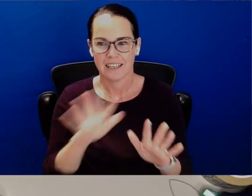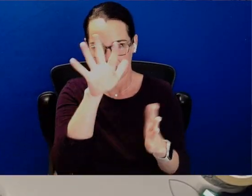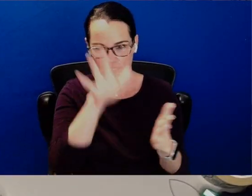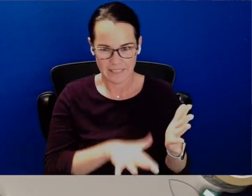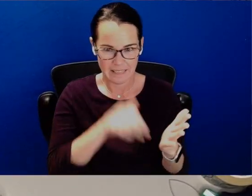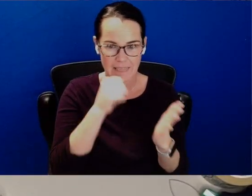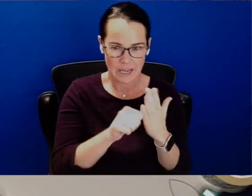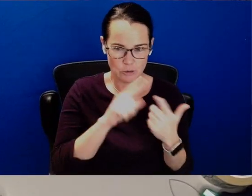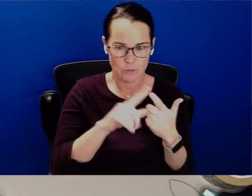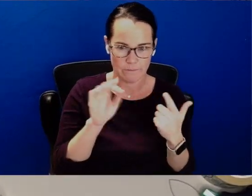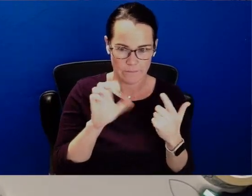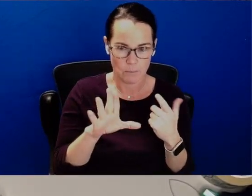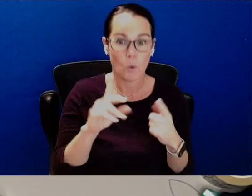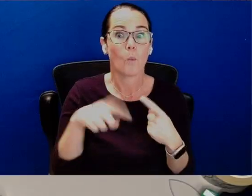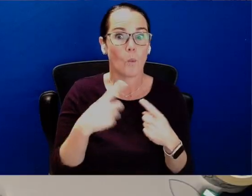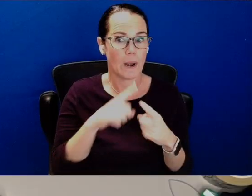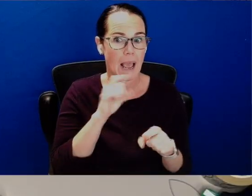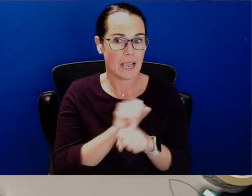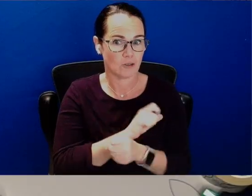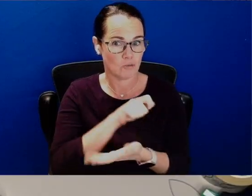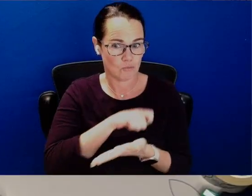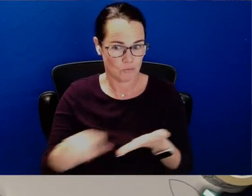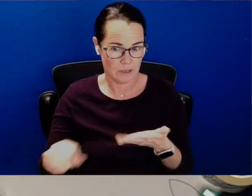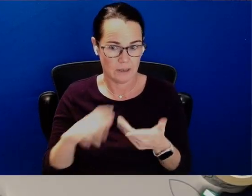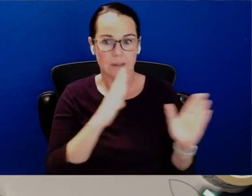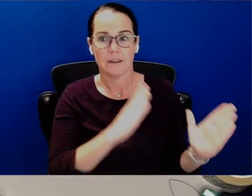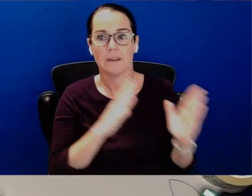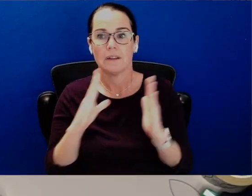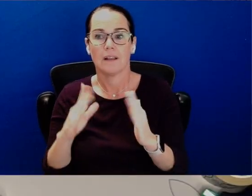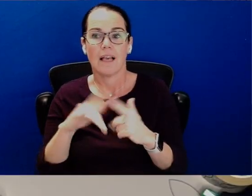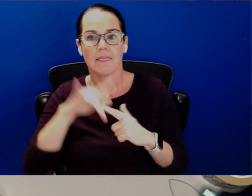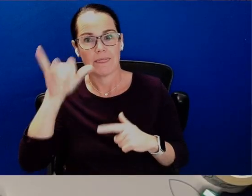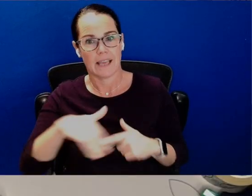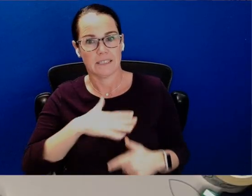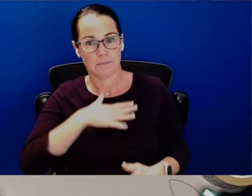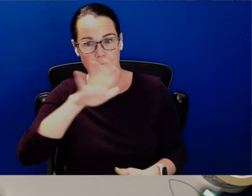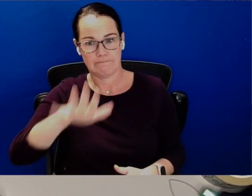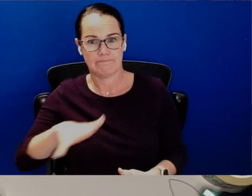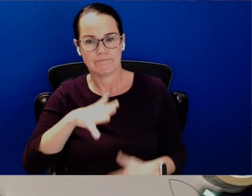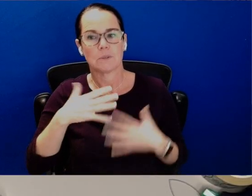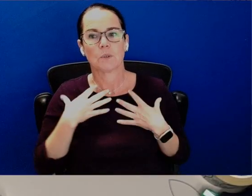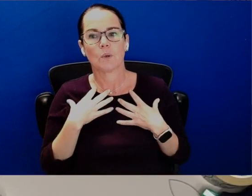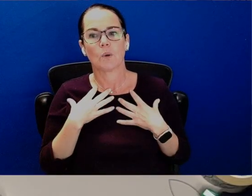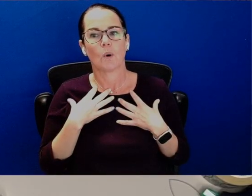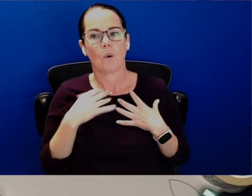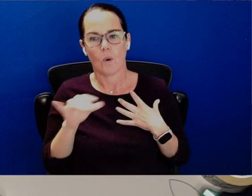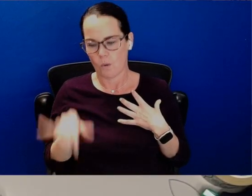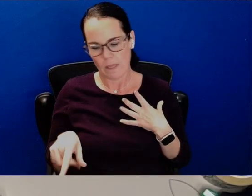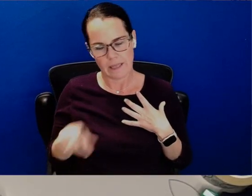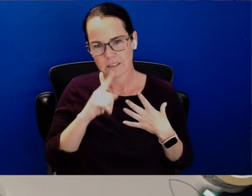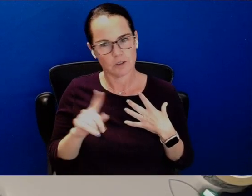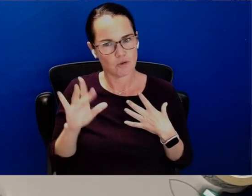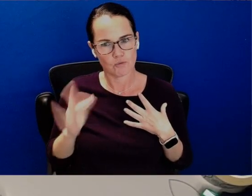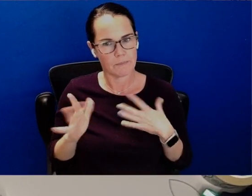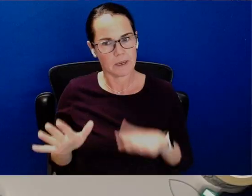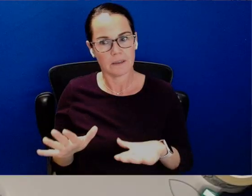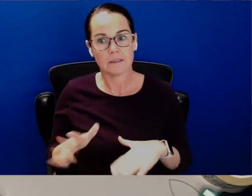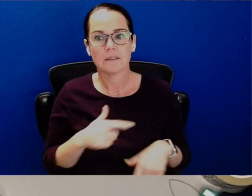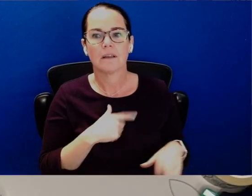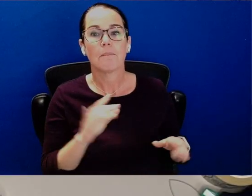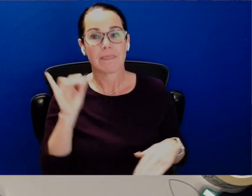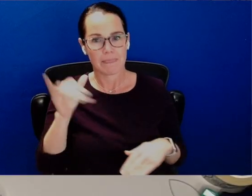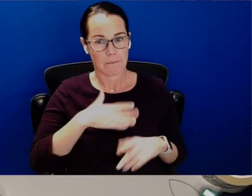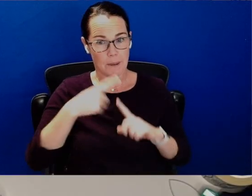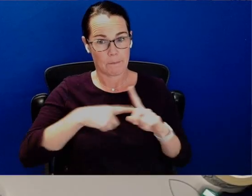This will be the letter to February when I get there. This is my, ooh, that's gonna drive me nuts all month. This is my